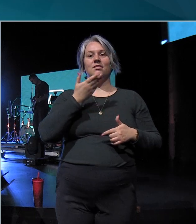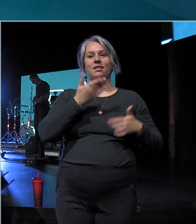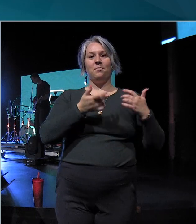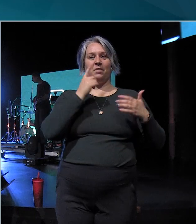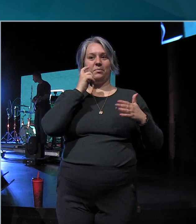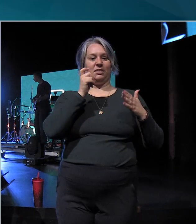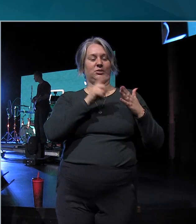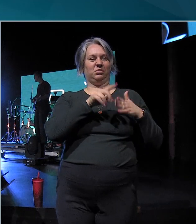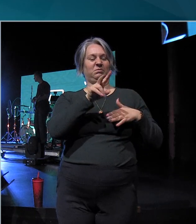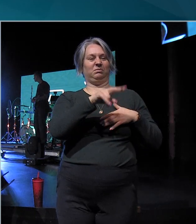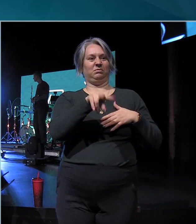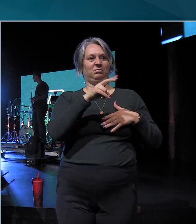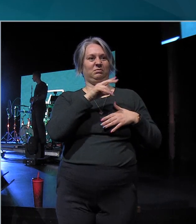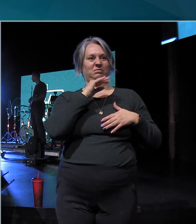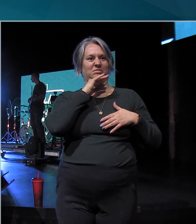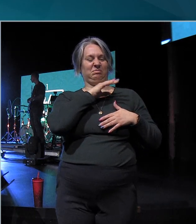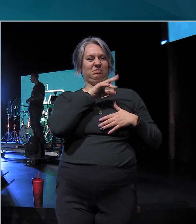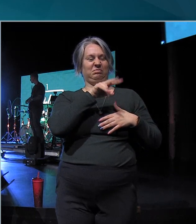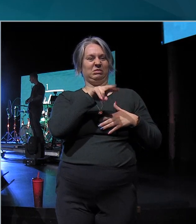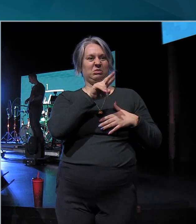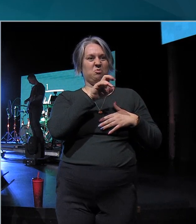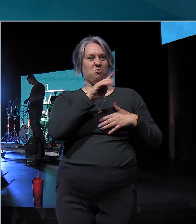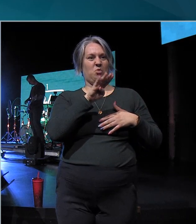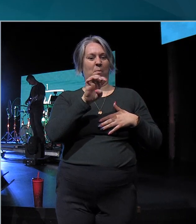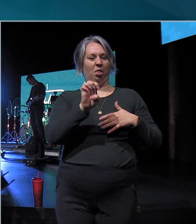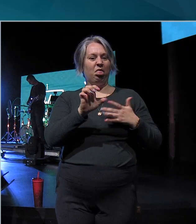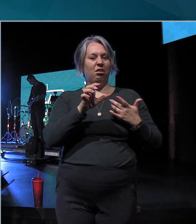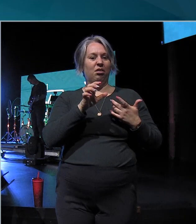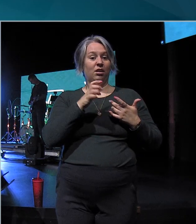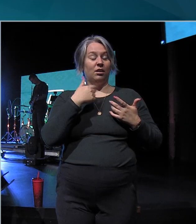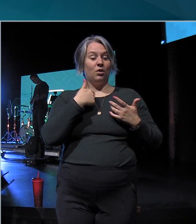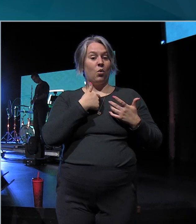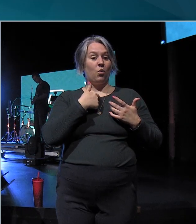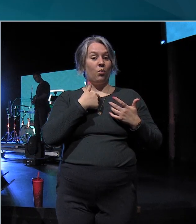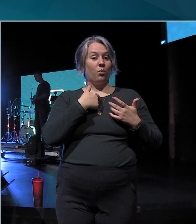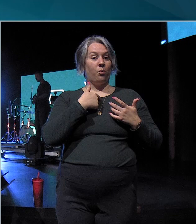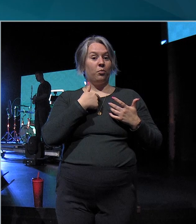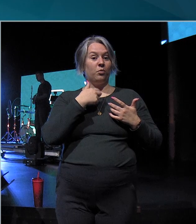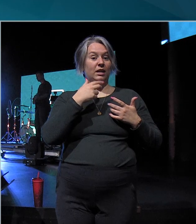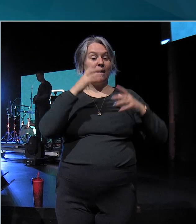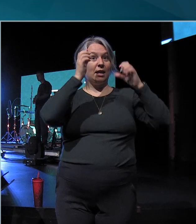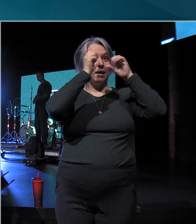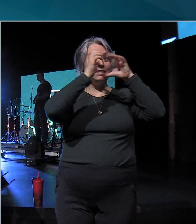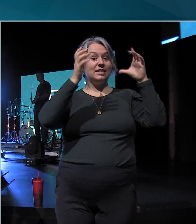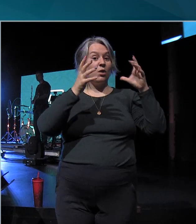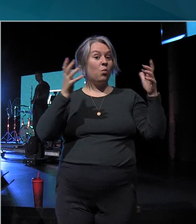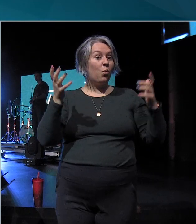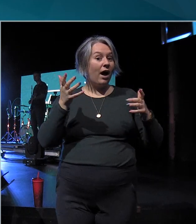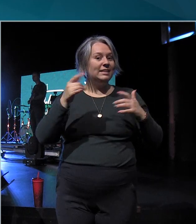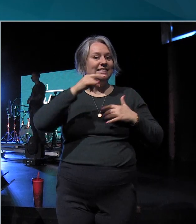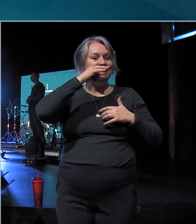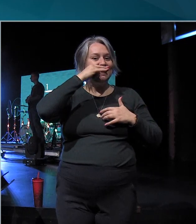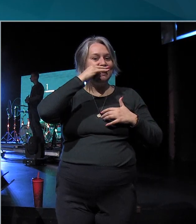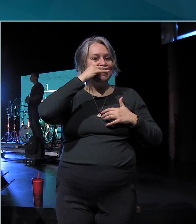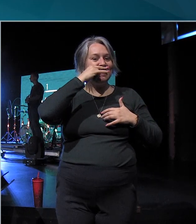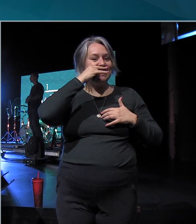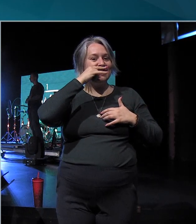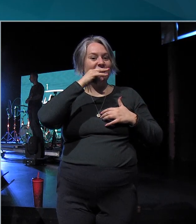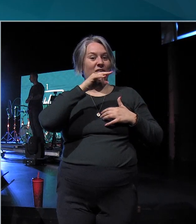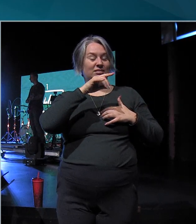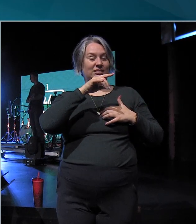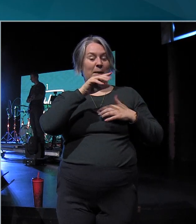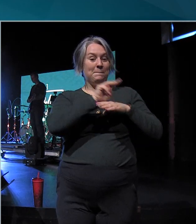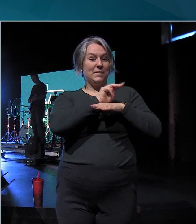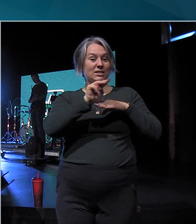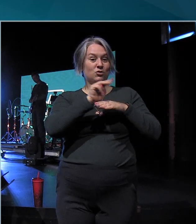rubble. However, what we see is an expanded kids ministry. We see an expanded